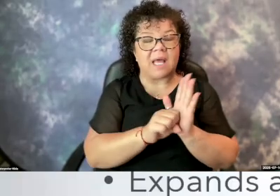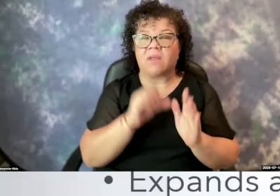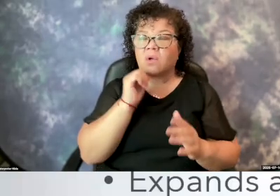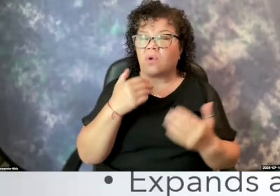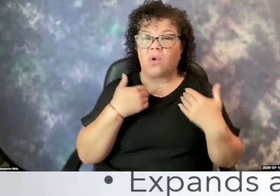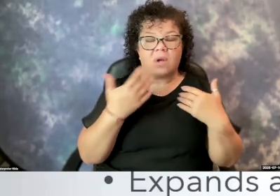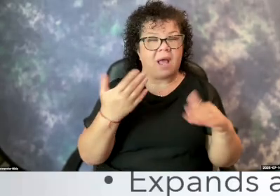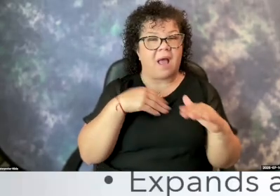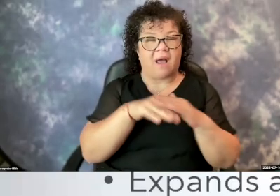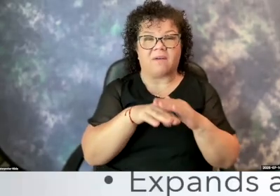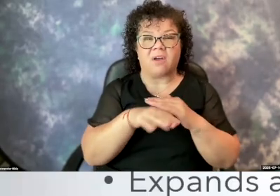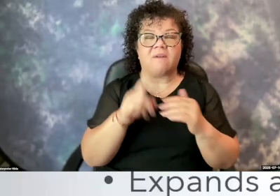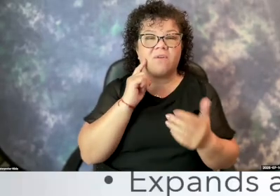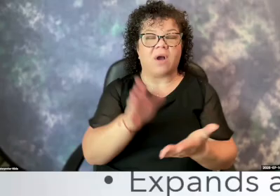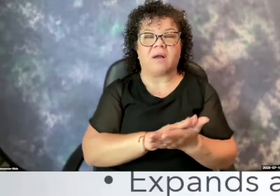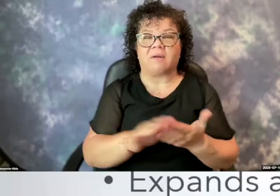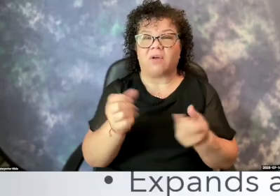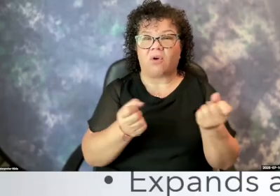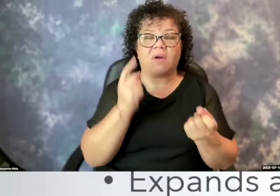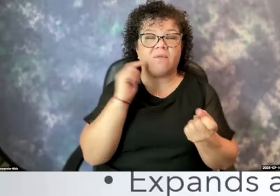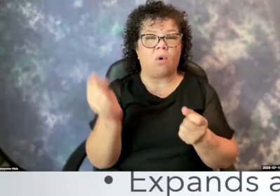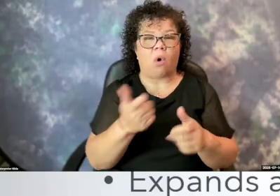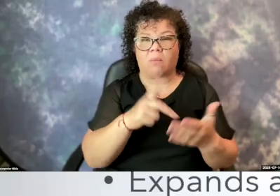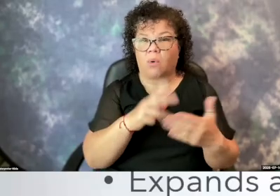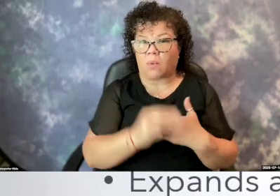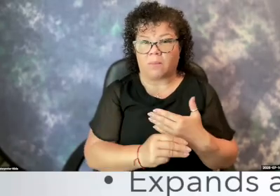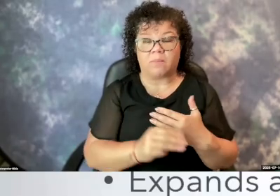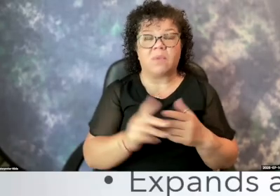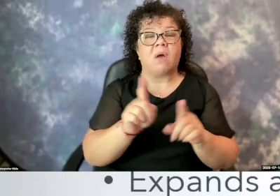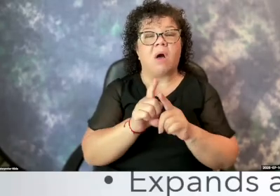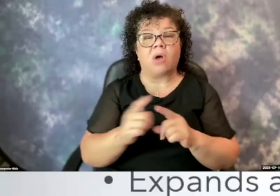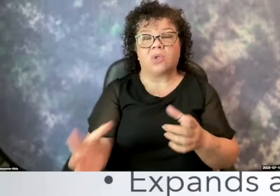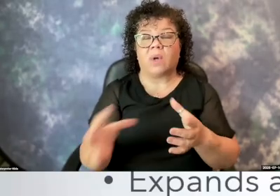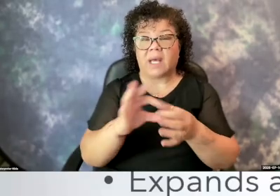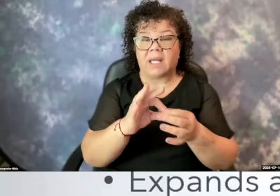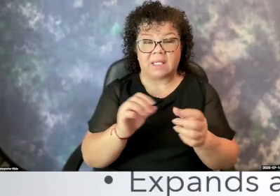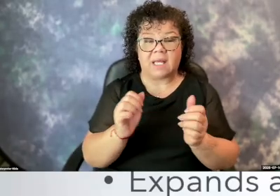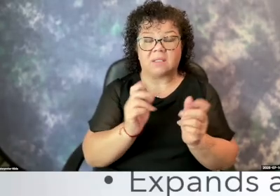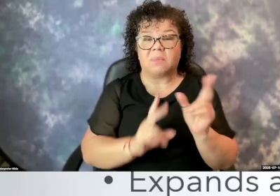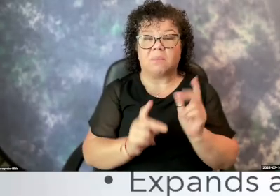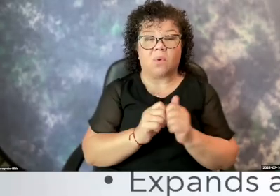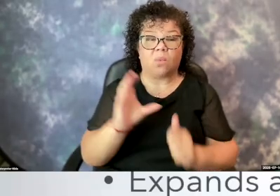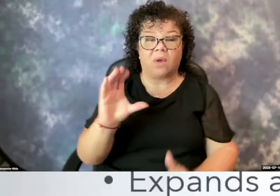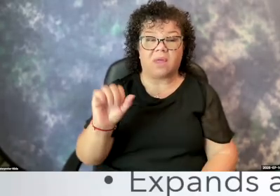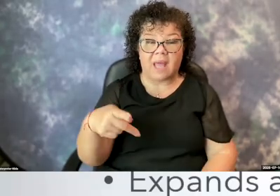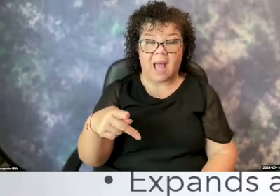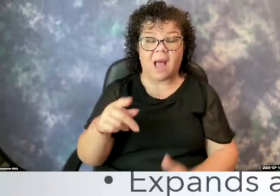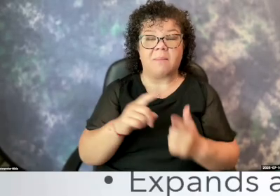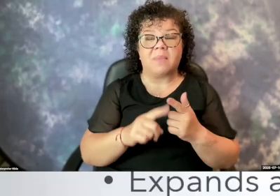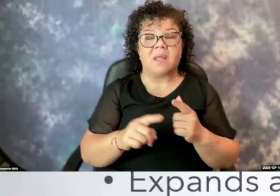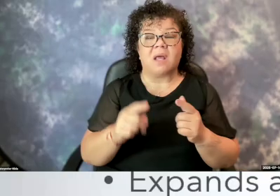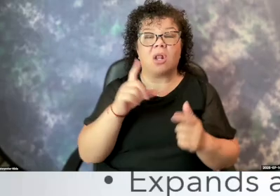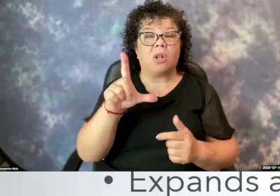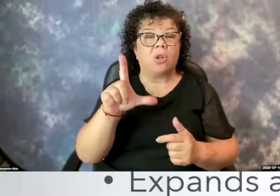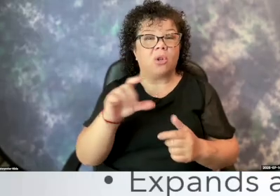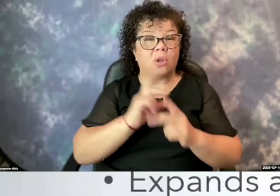districts to areas of the state that do not have access to a regional Clean Cars for All program. It also connects